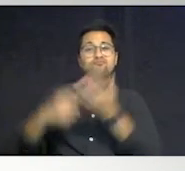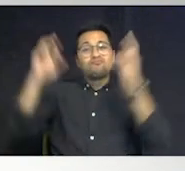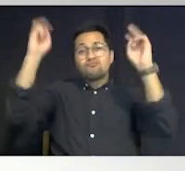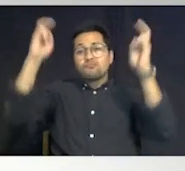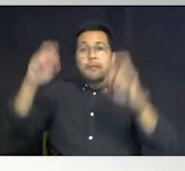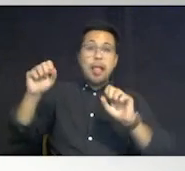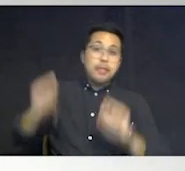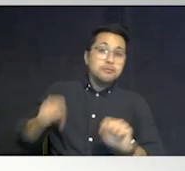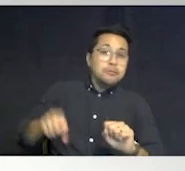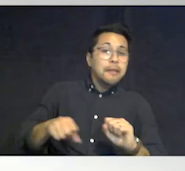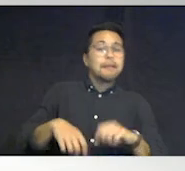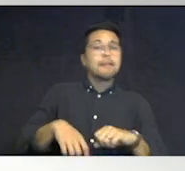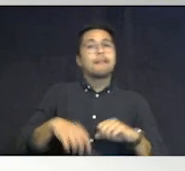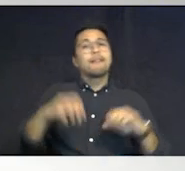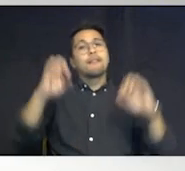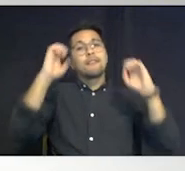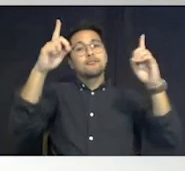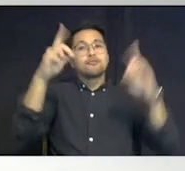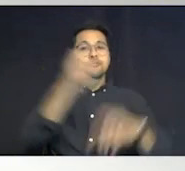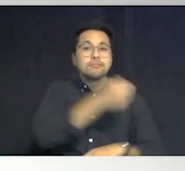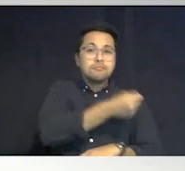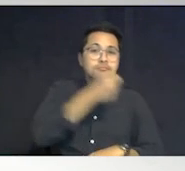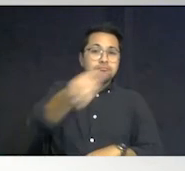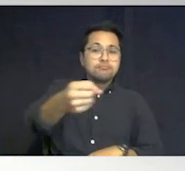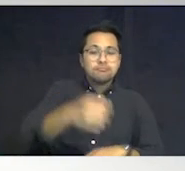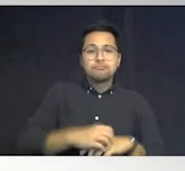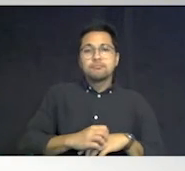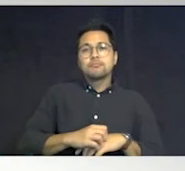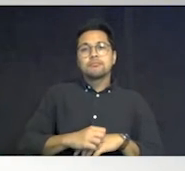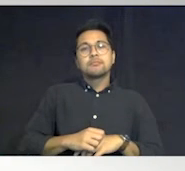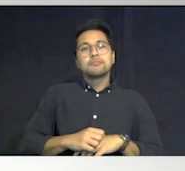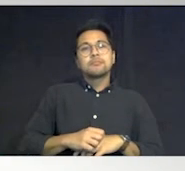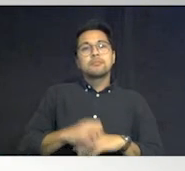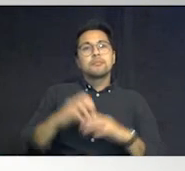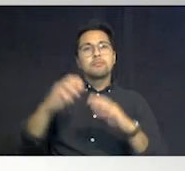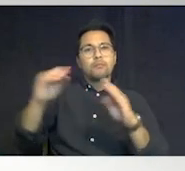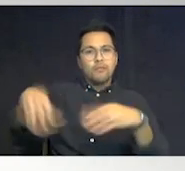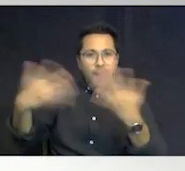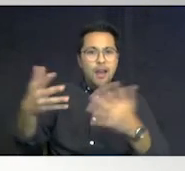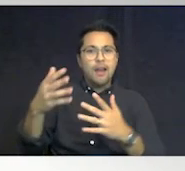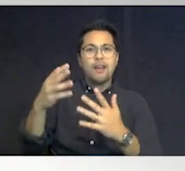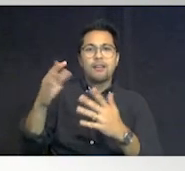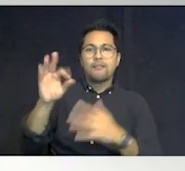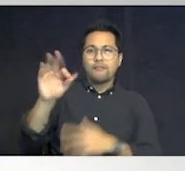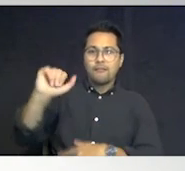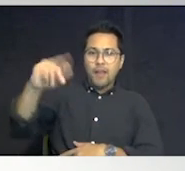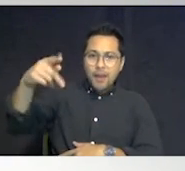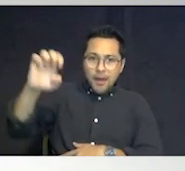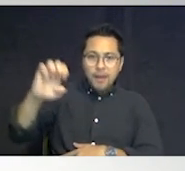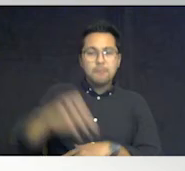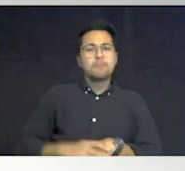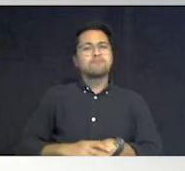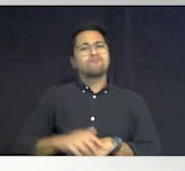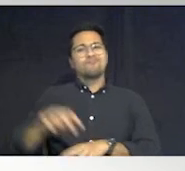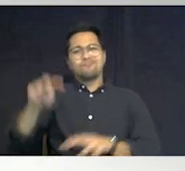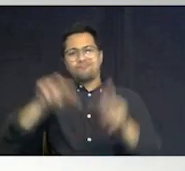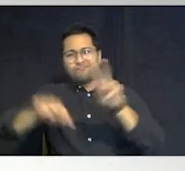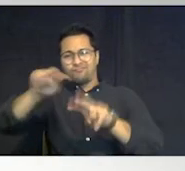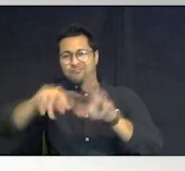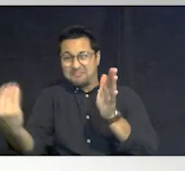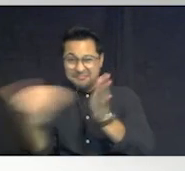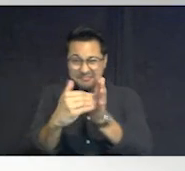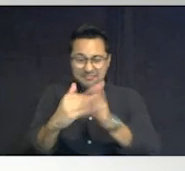determination, educational placement, provision of a free and appropriate public education, reevaluation, state